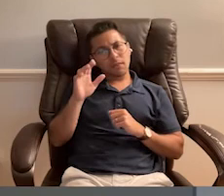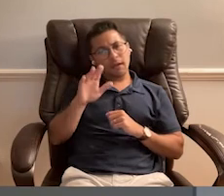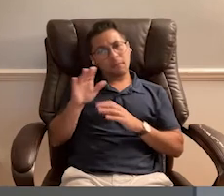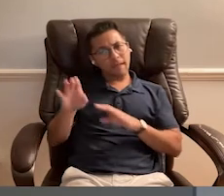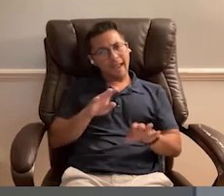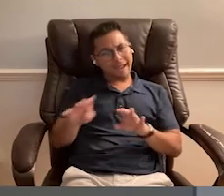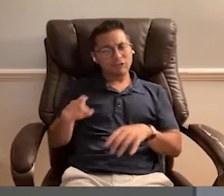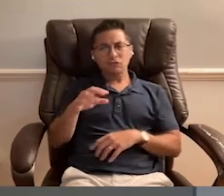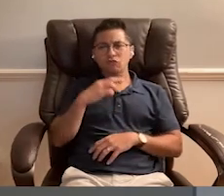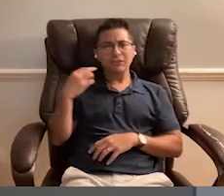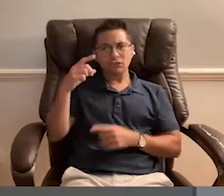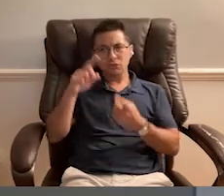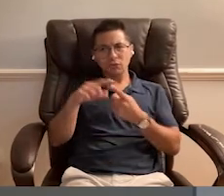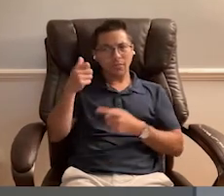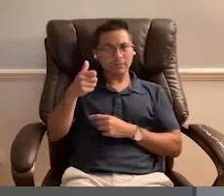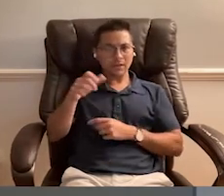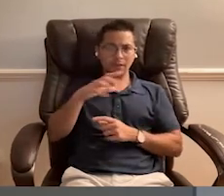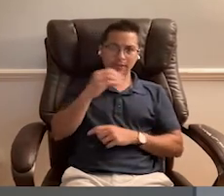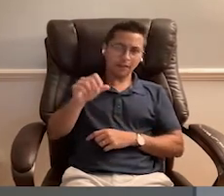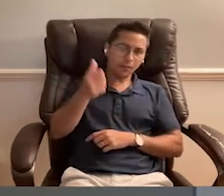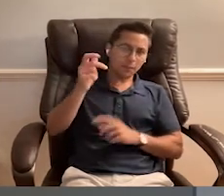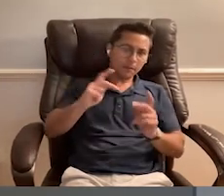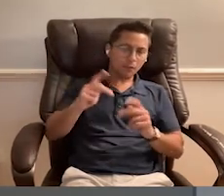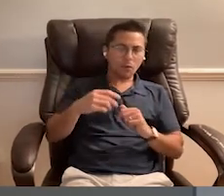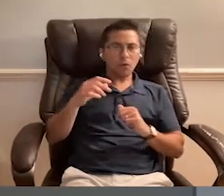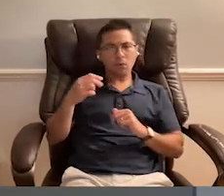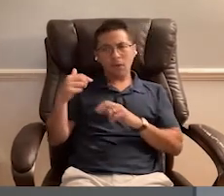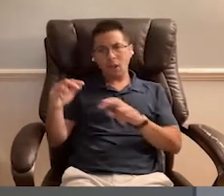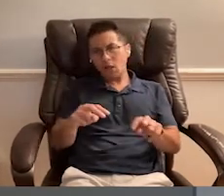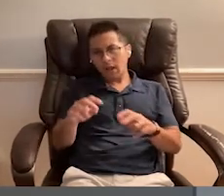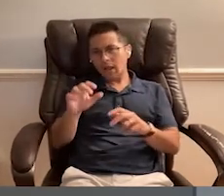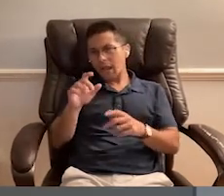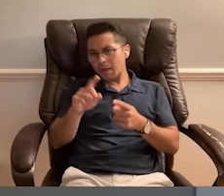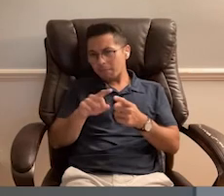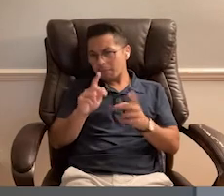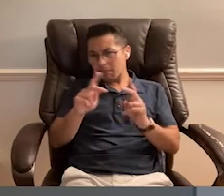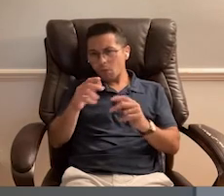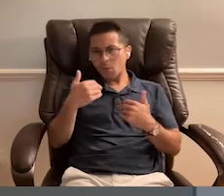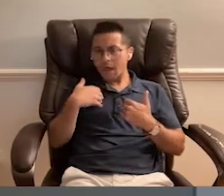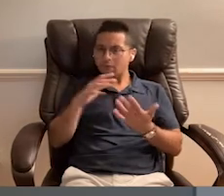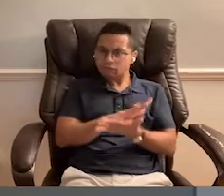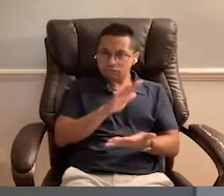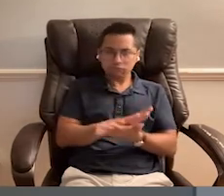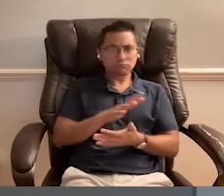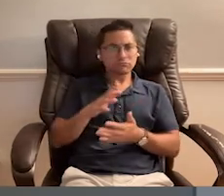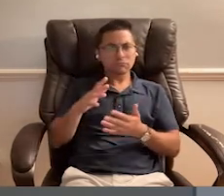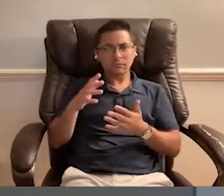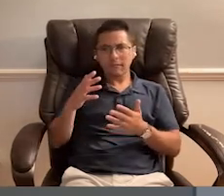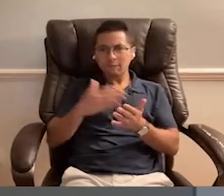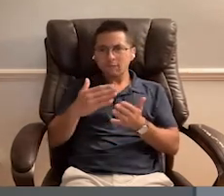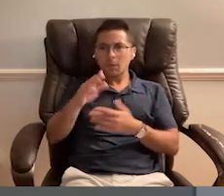And somebody whose behaviors are a risk to themselves and others. We're looking at individuals who have